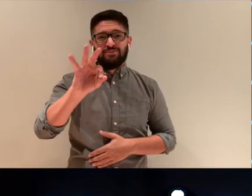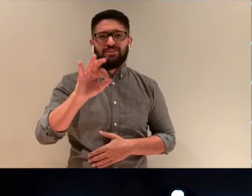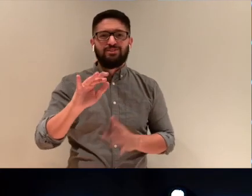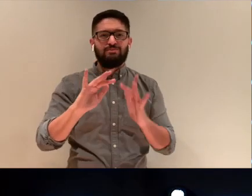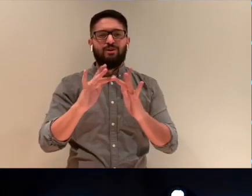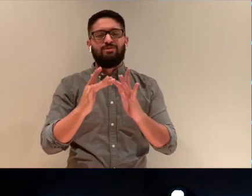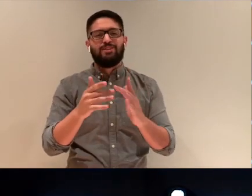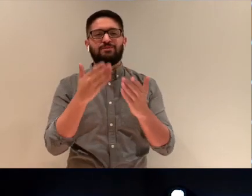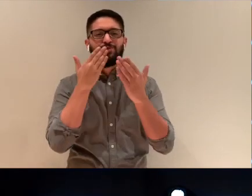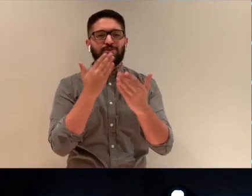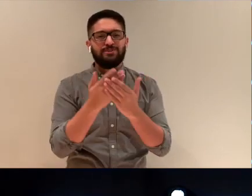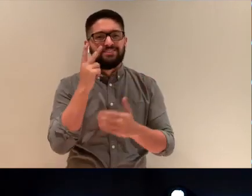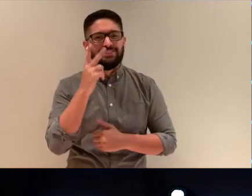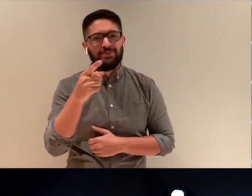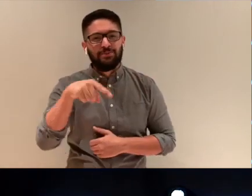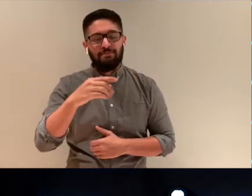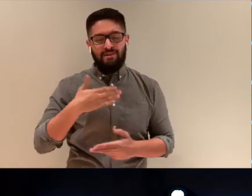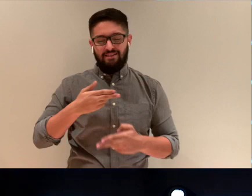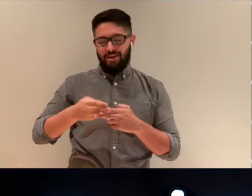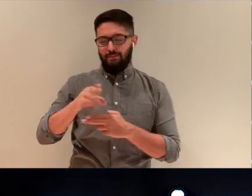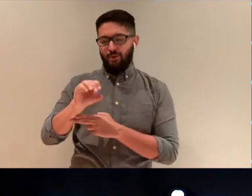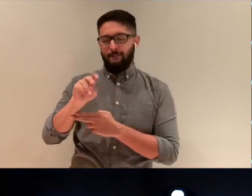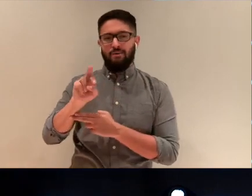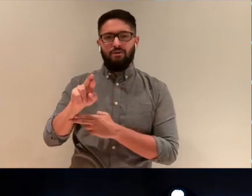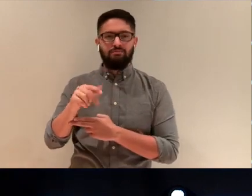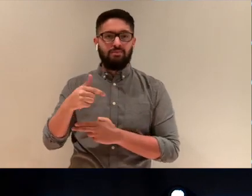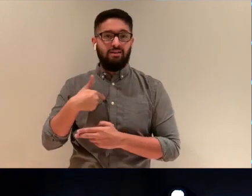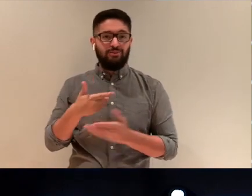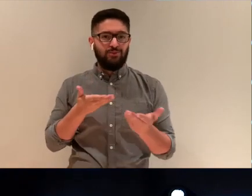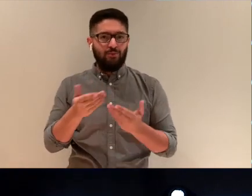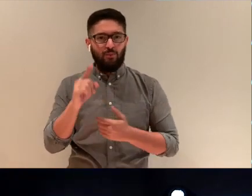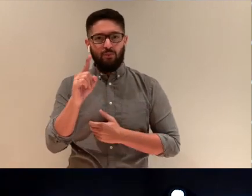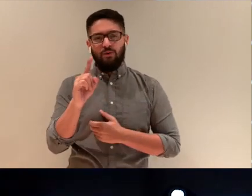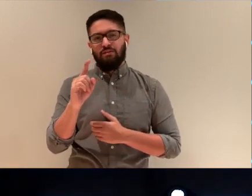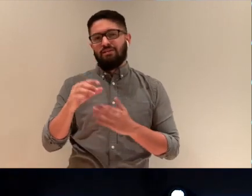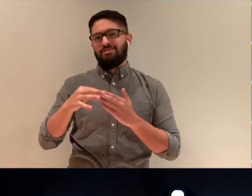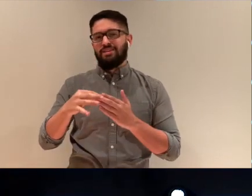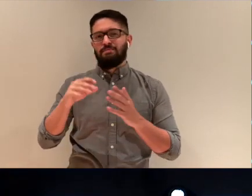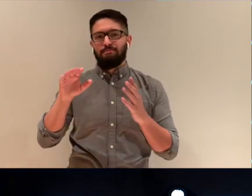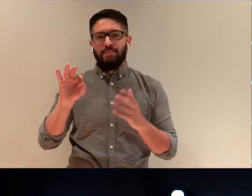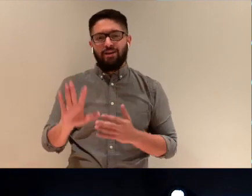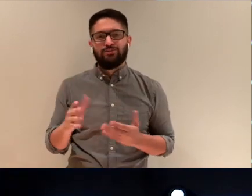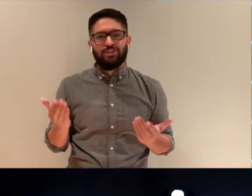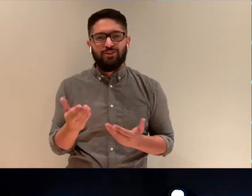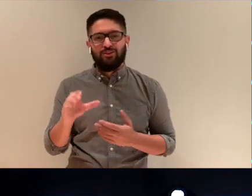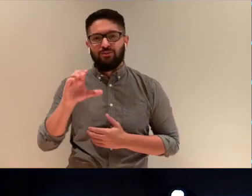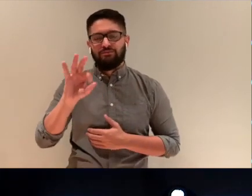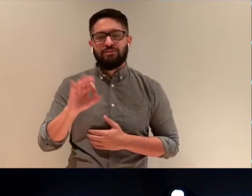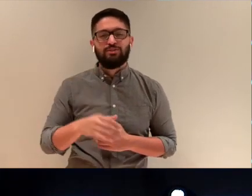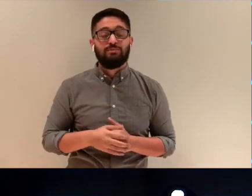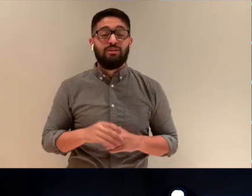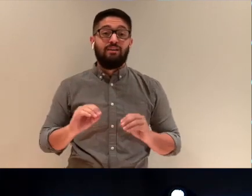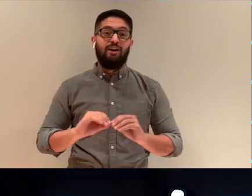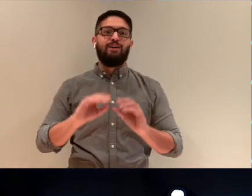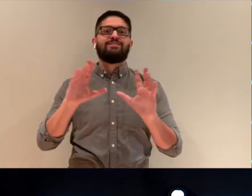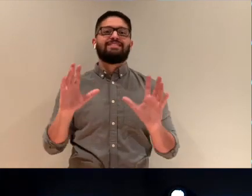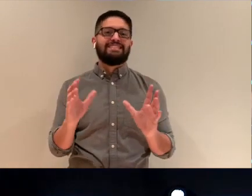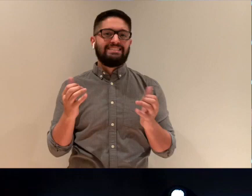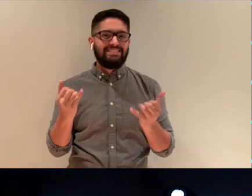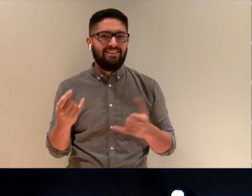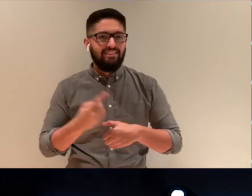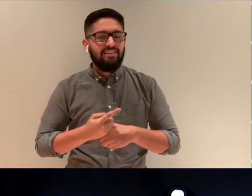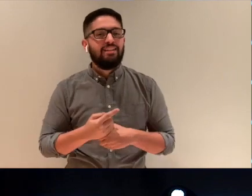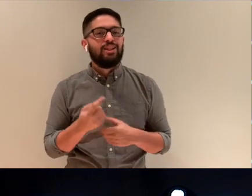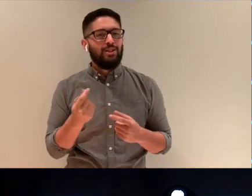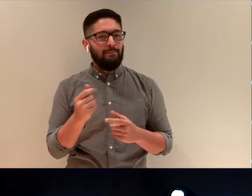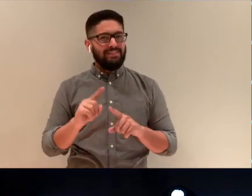Well, hey, Christ Fellowship Online. Good to see you. My name is Omar, and I serve as a lead pastor here at Christ Fellowship. And